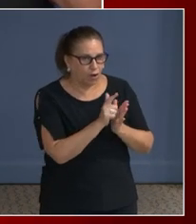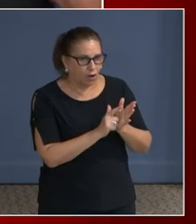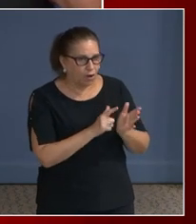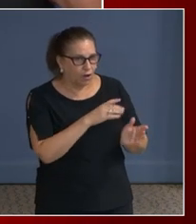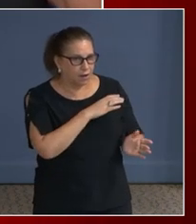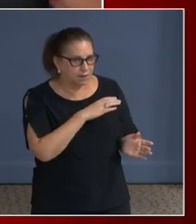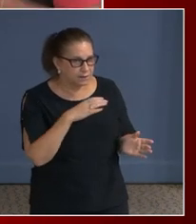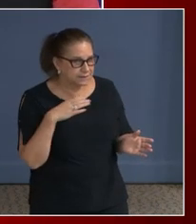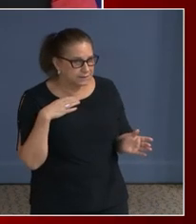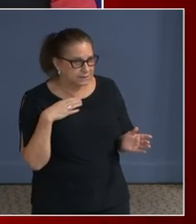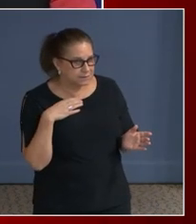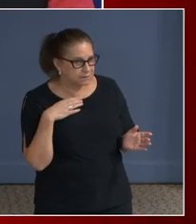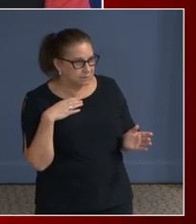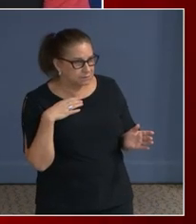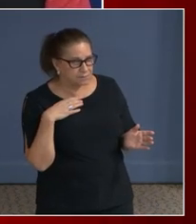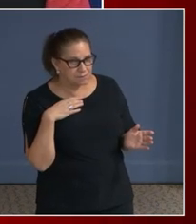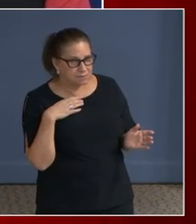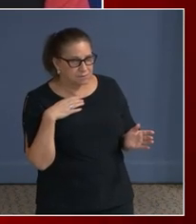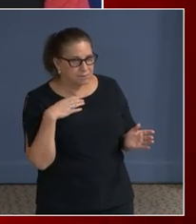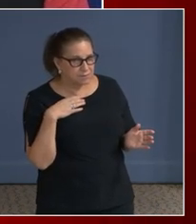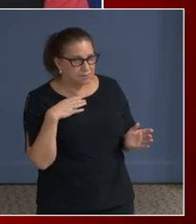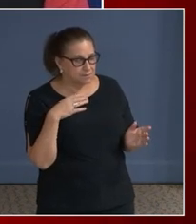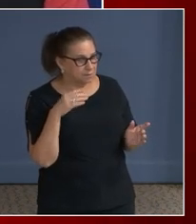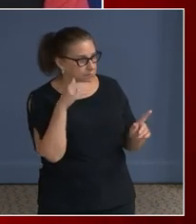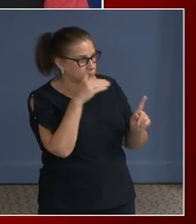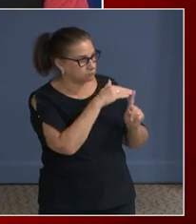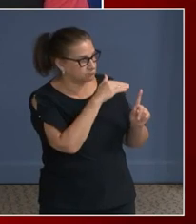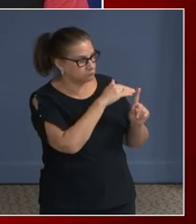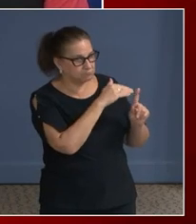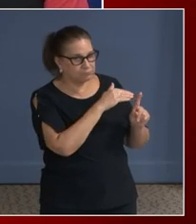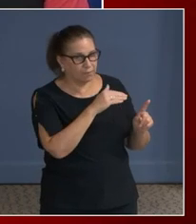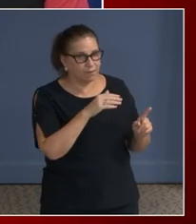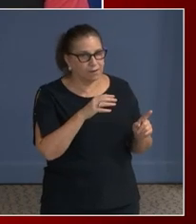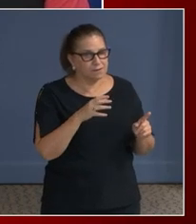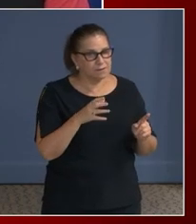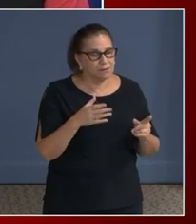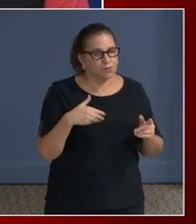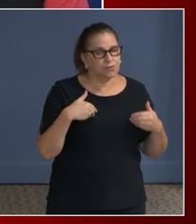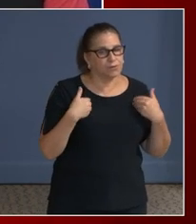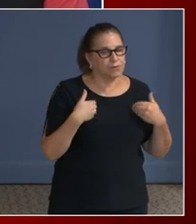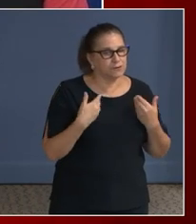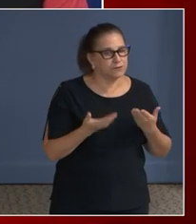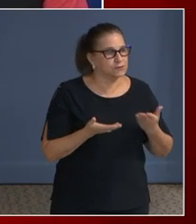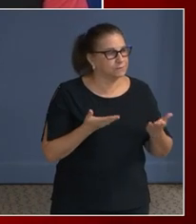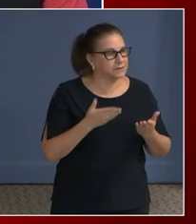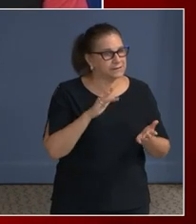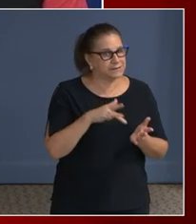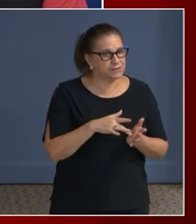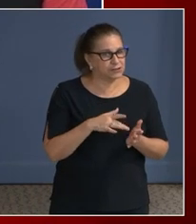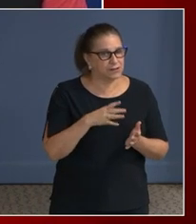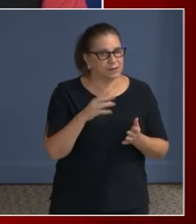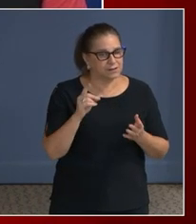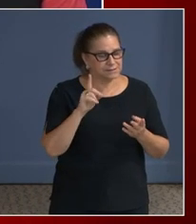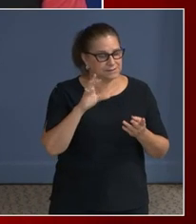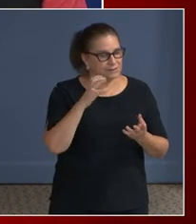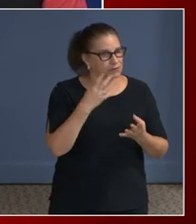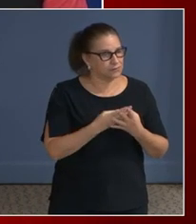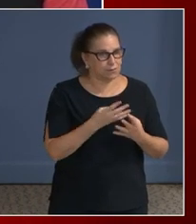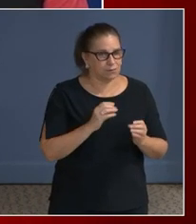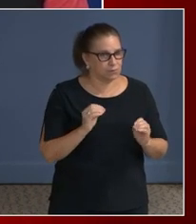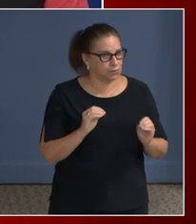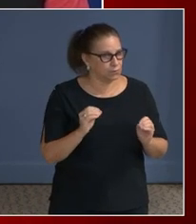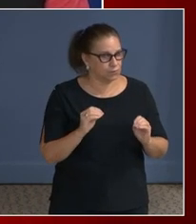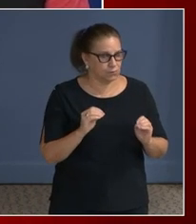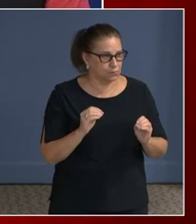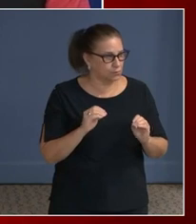months, that students with disabilities at the Youth Services Center and DC jail, that they were denied appropriate education, that they've only